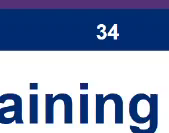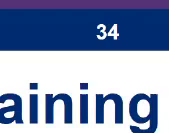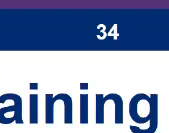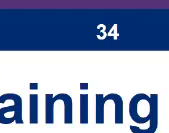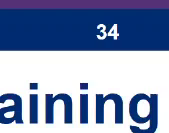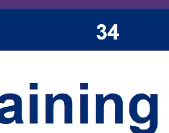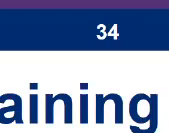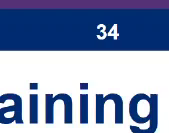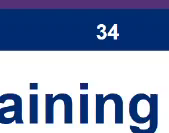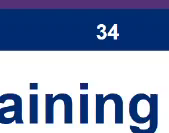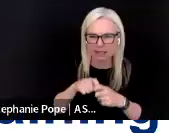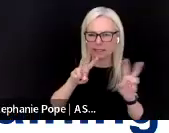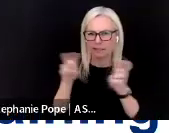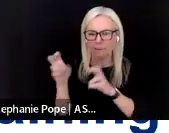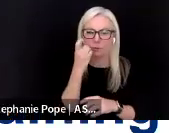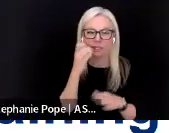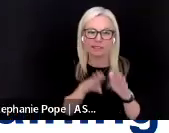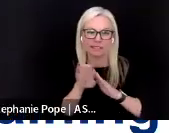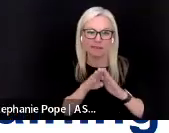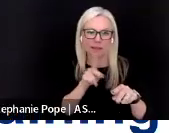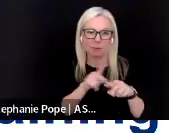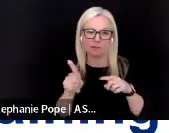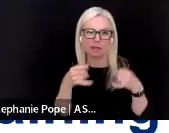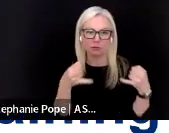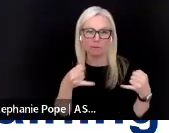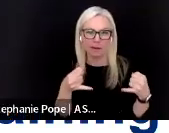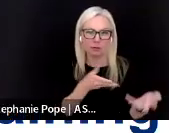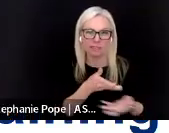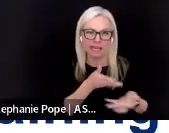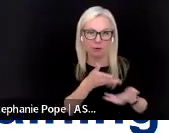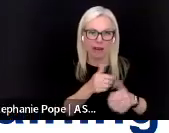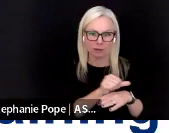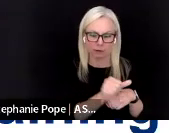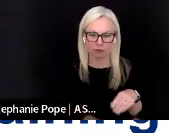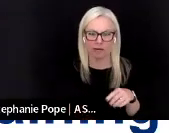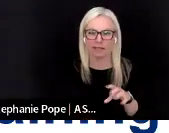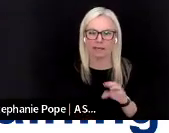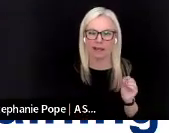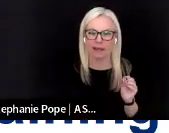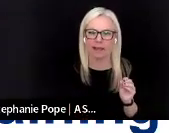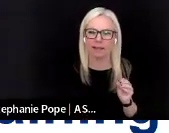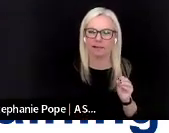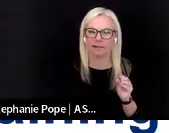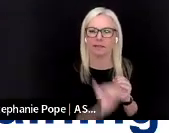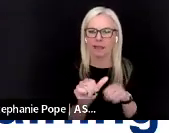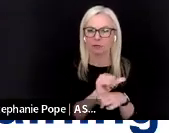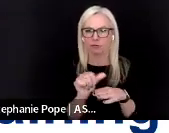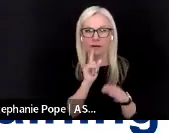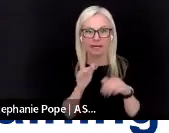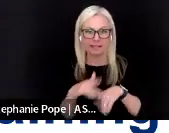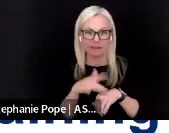trainings. Recently, we developed a Professional Boundaries Interactive Training, and that training is available on